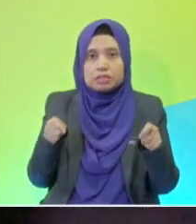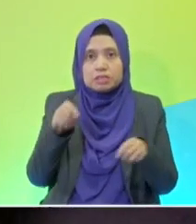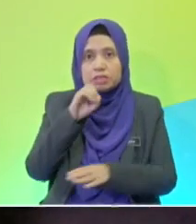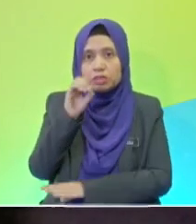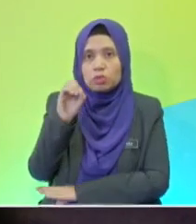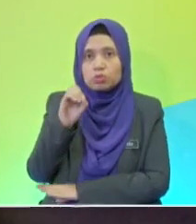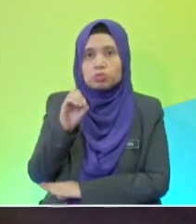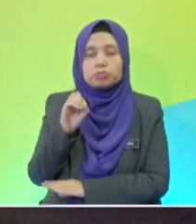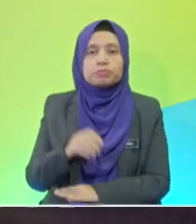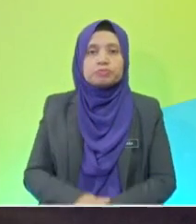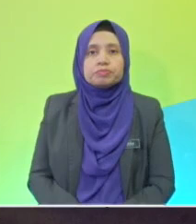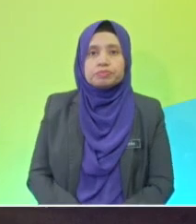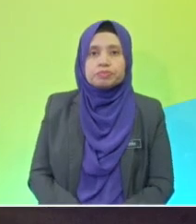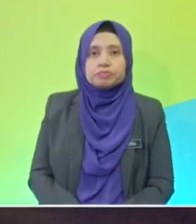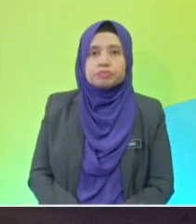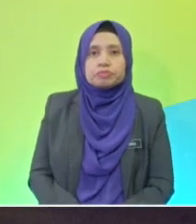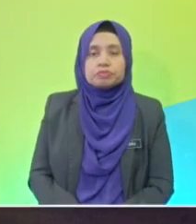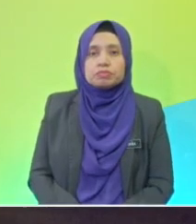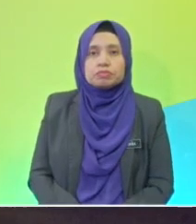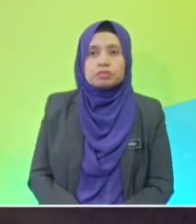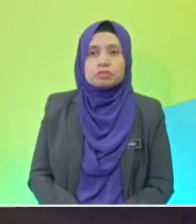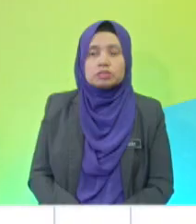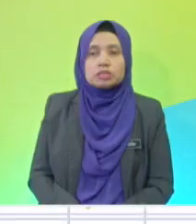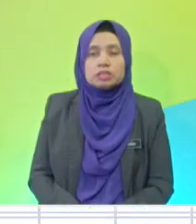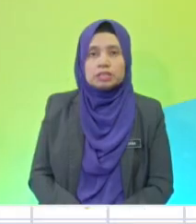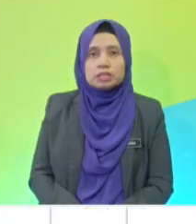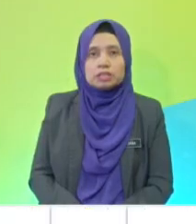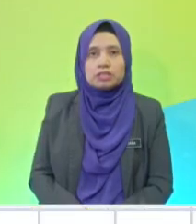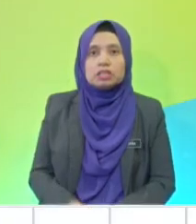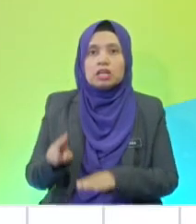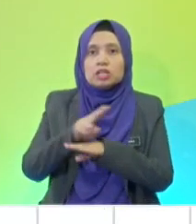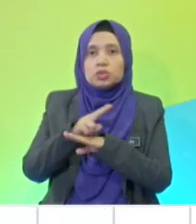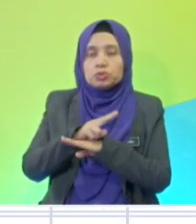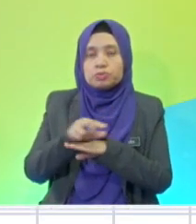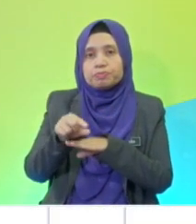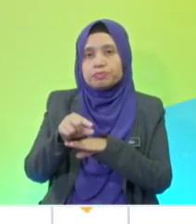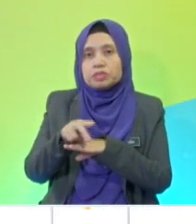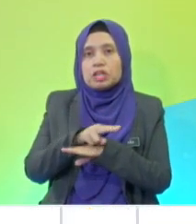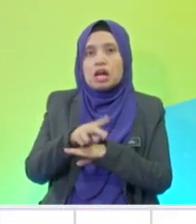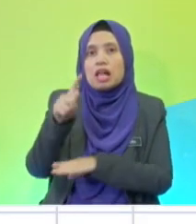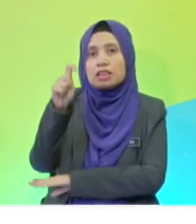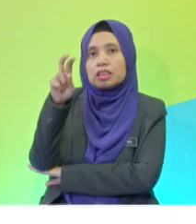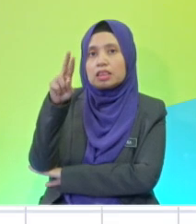use nowadays? In those days, people use typewriter. How about